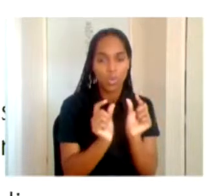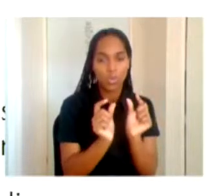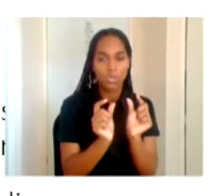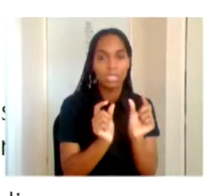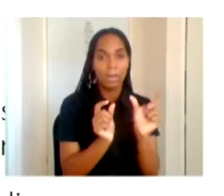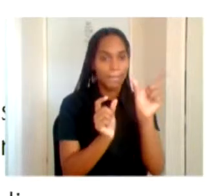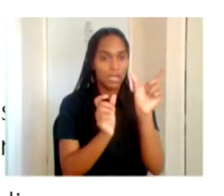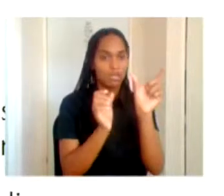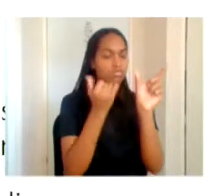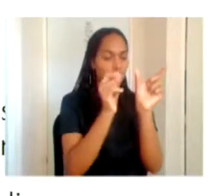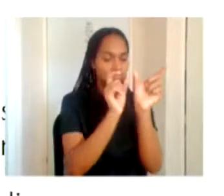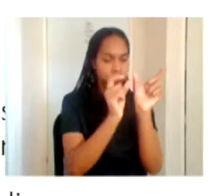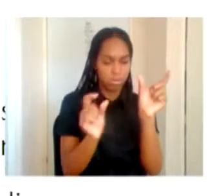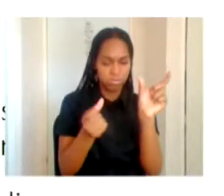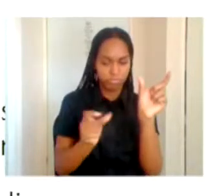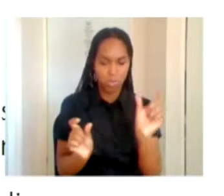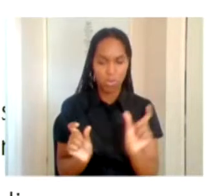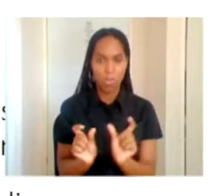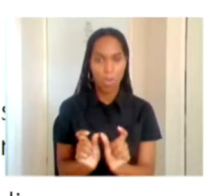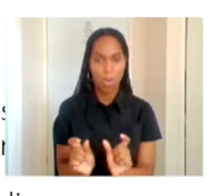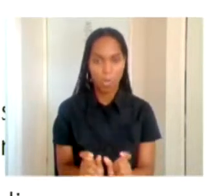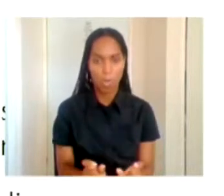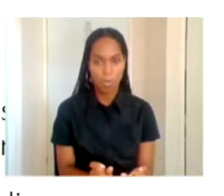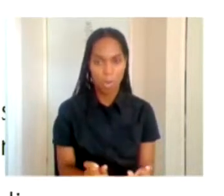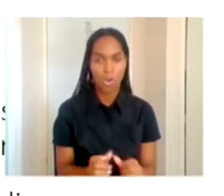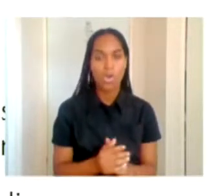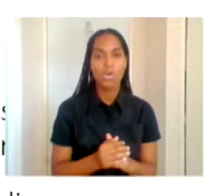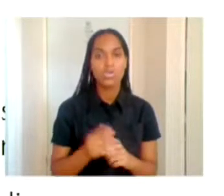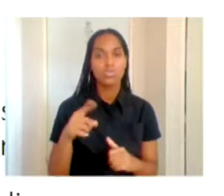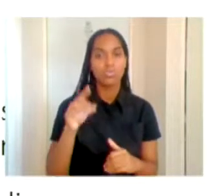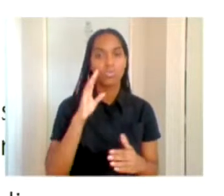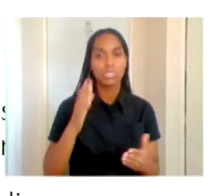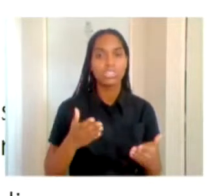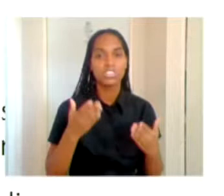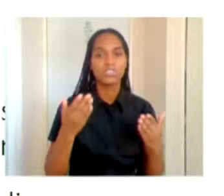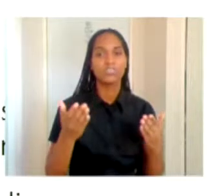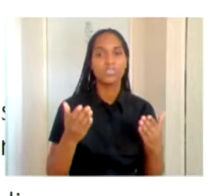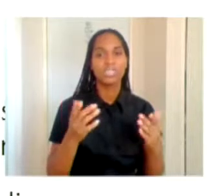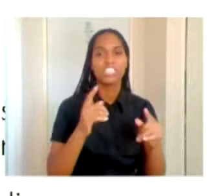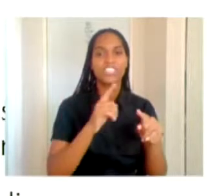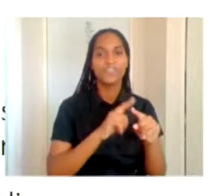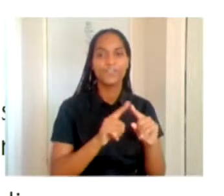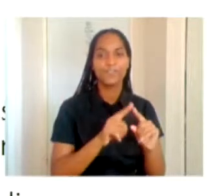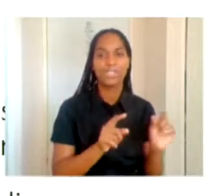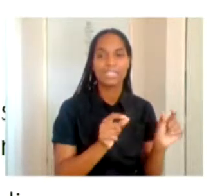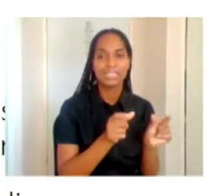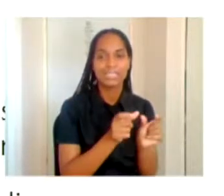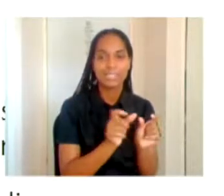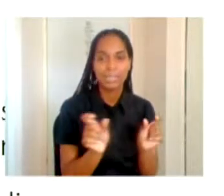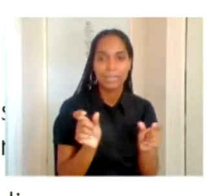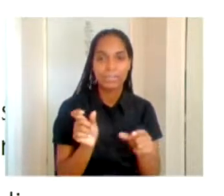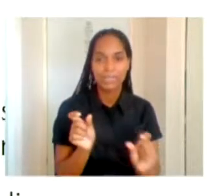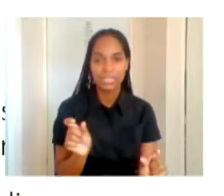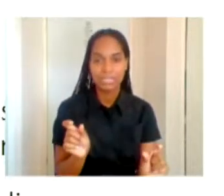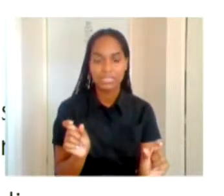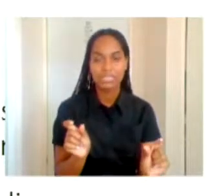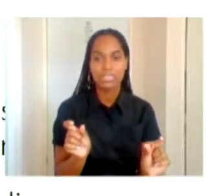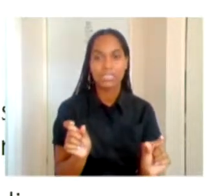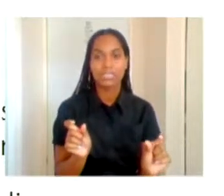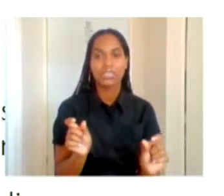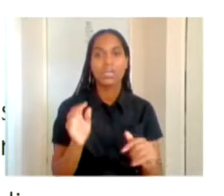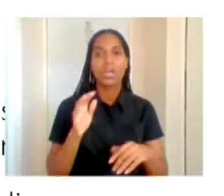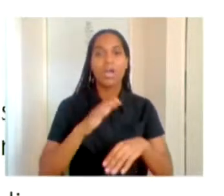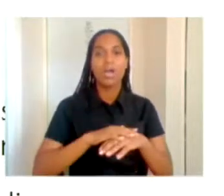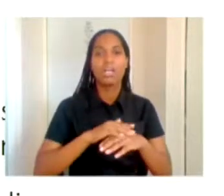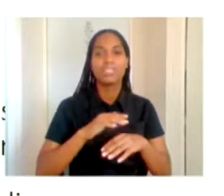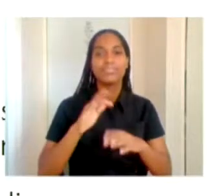segments, and then you deliver segments, different segments based on the kind of network